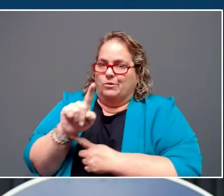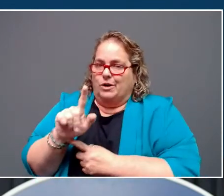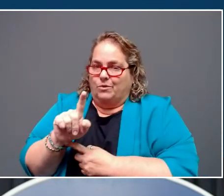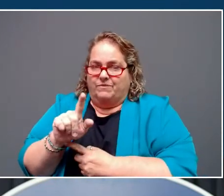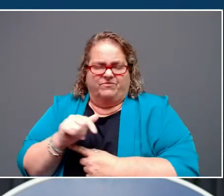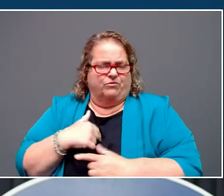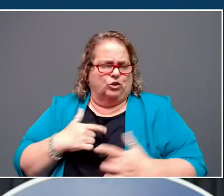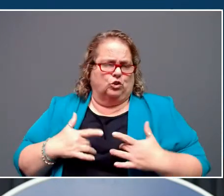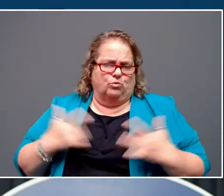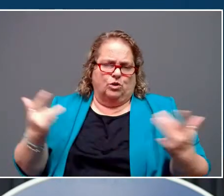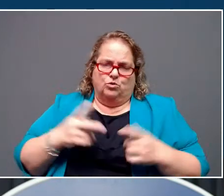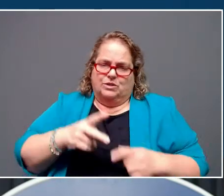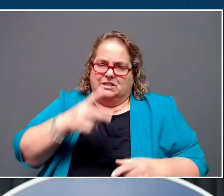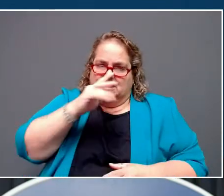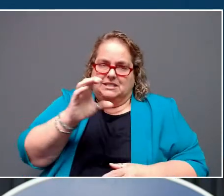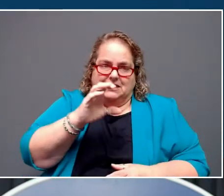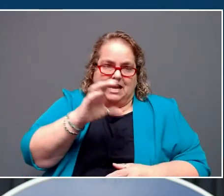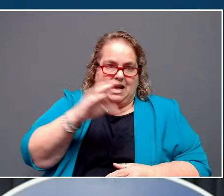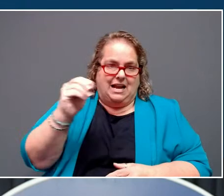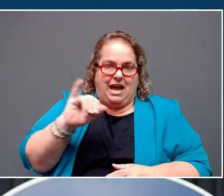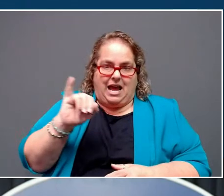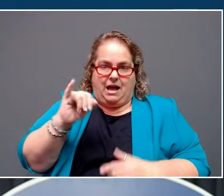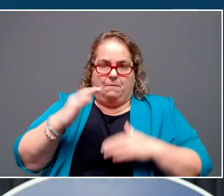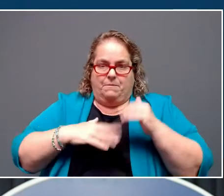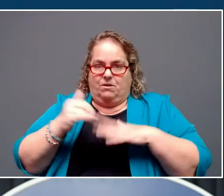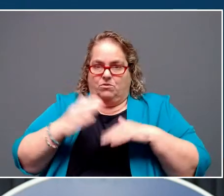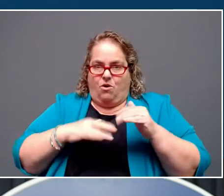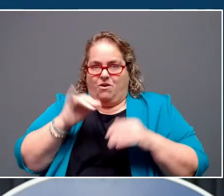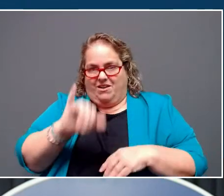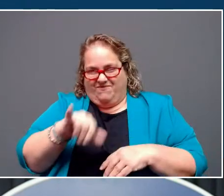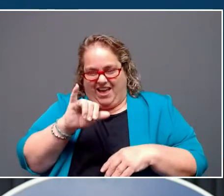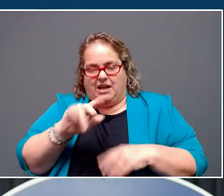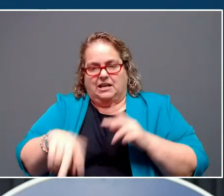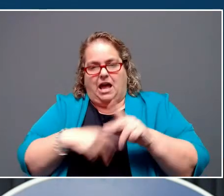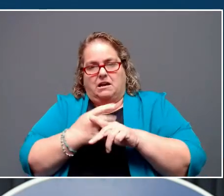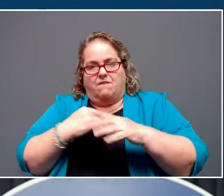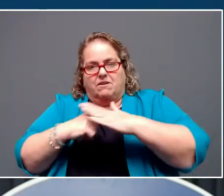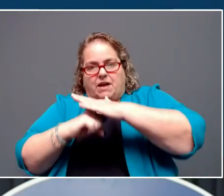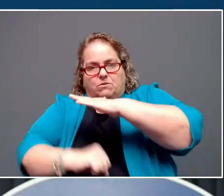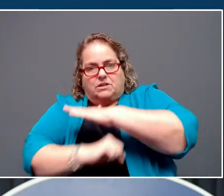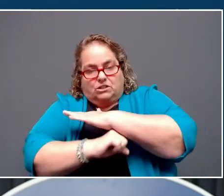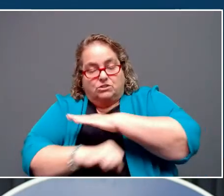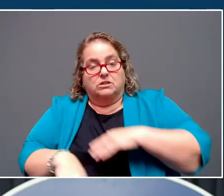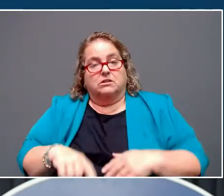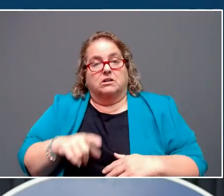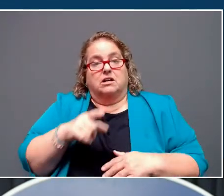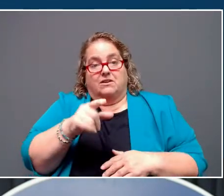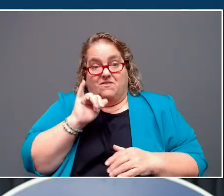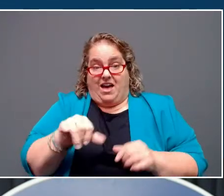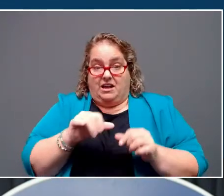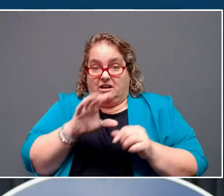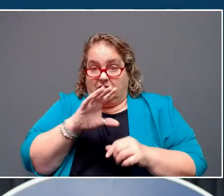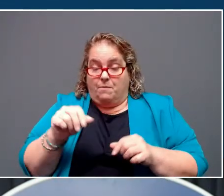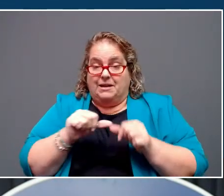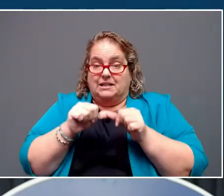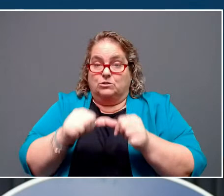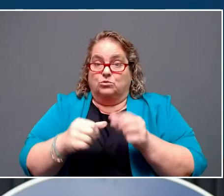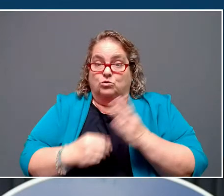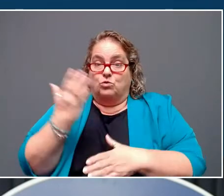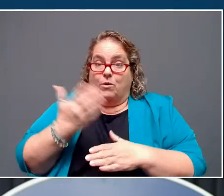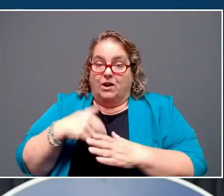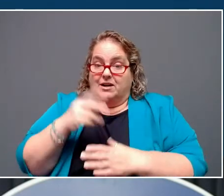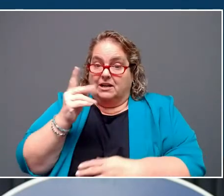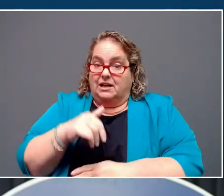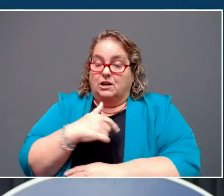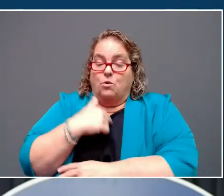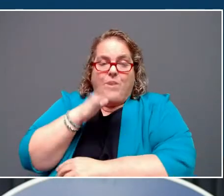on that foundation. Thank you to this incredible company for continuing to grow in the Commonwealth of Kentucky. We will not let